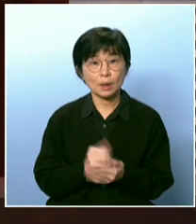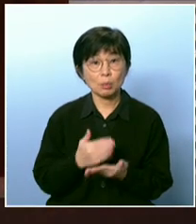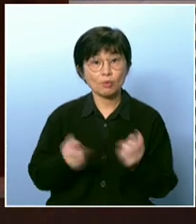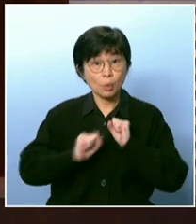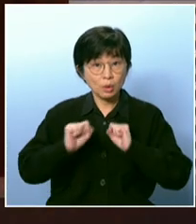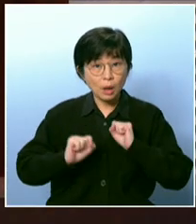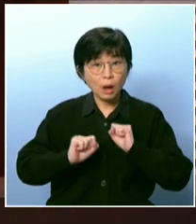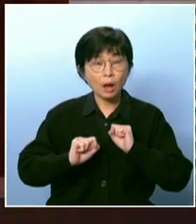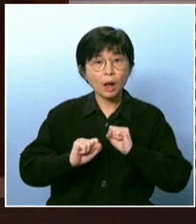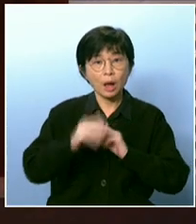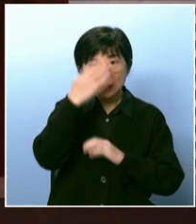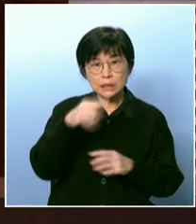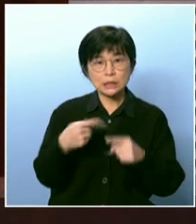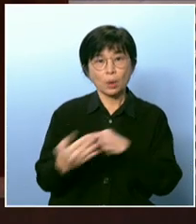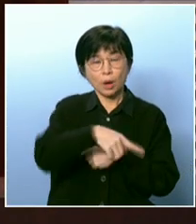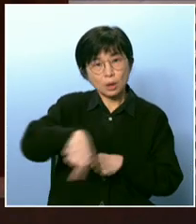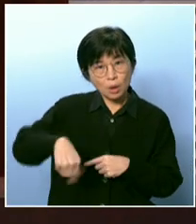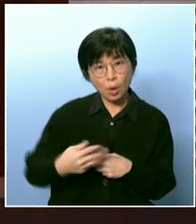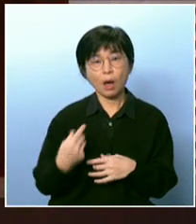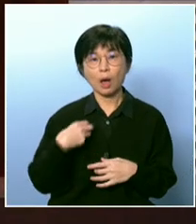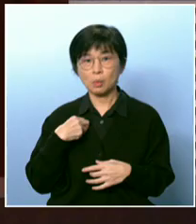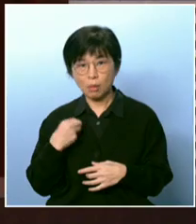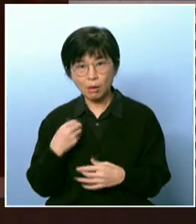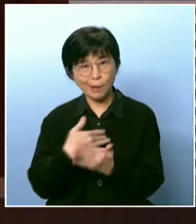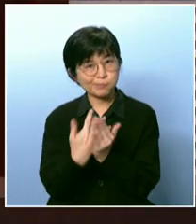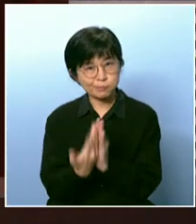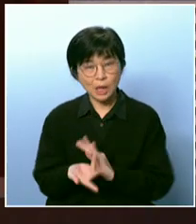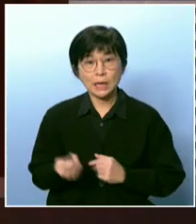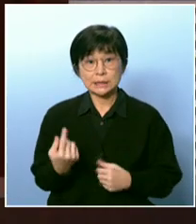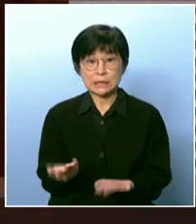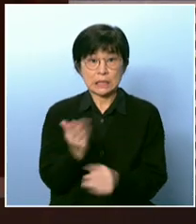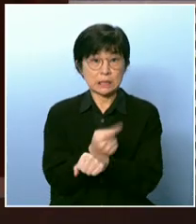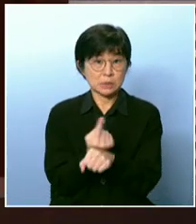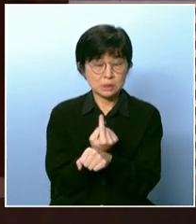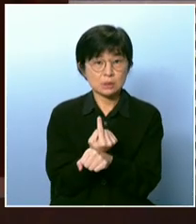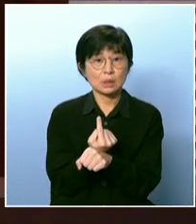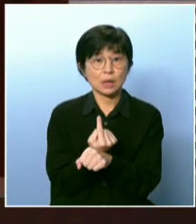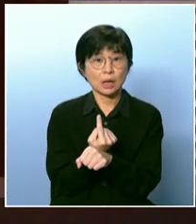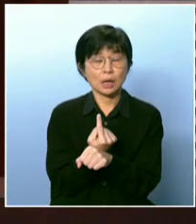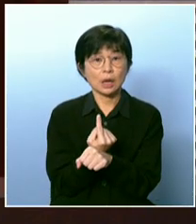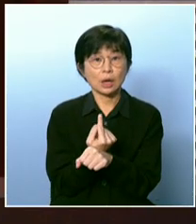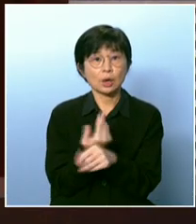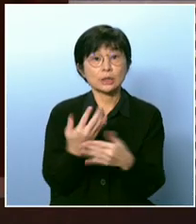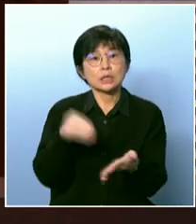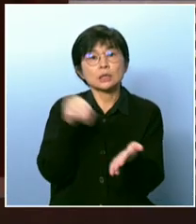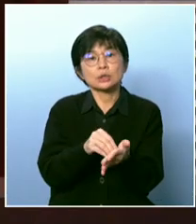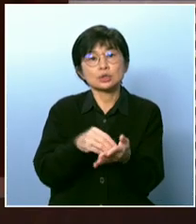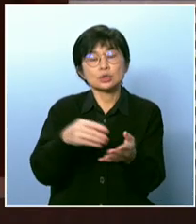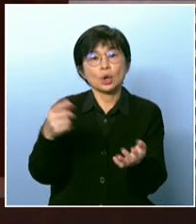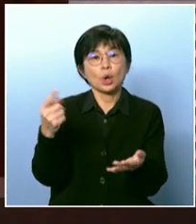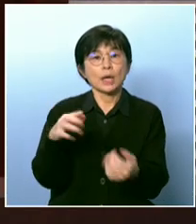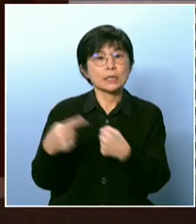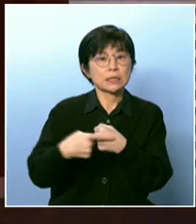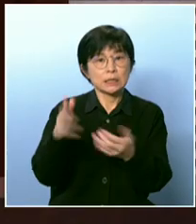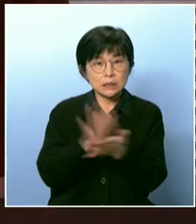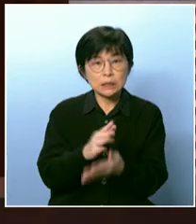make contributions to the program and projects. As for activities to know more about the Greater